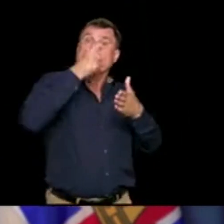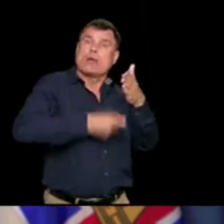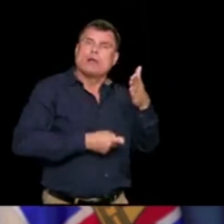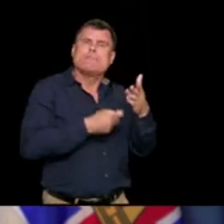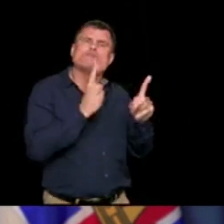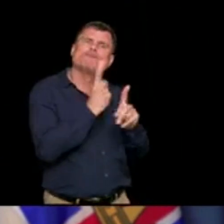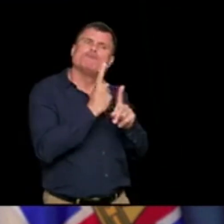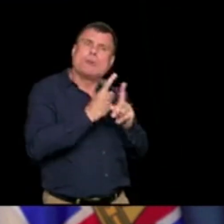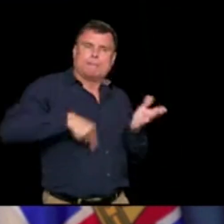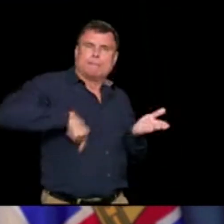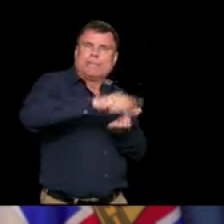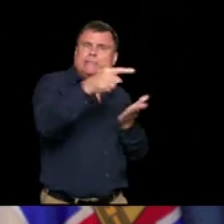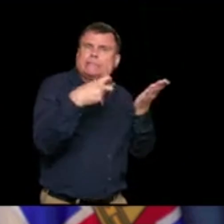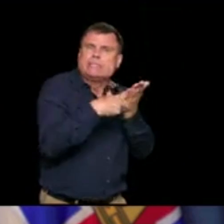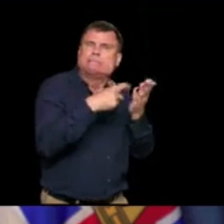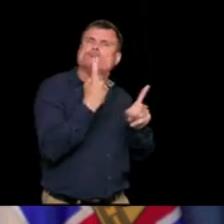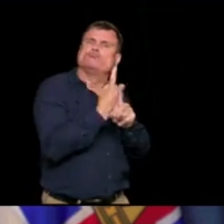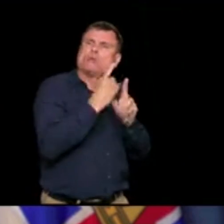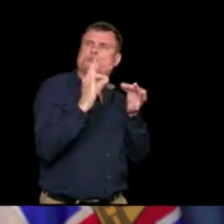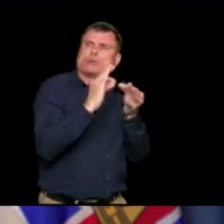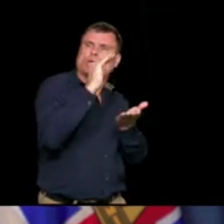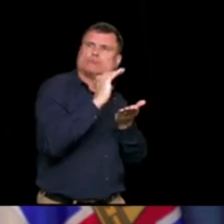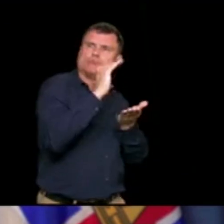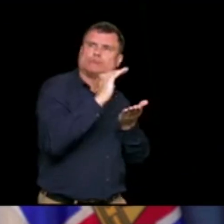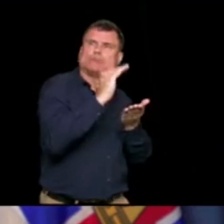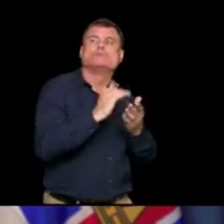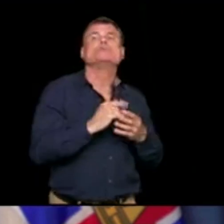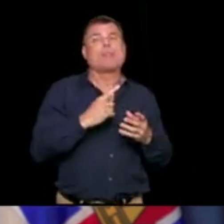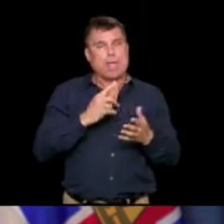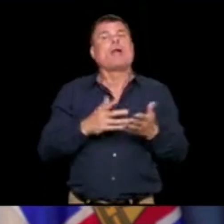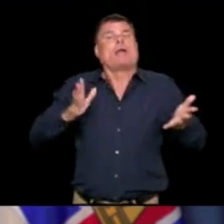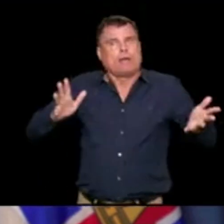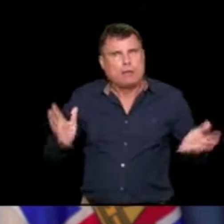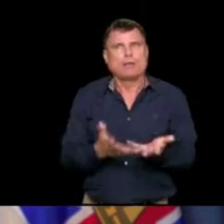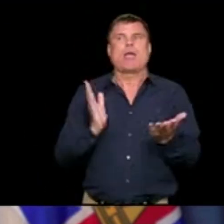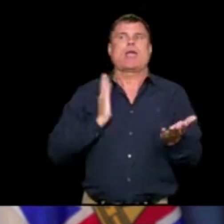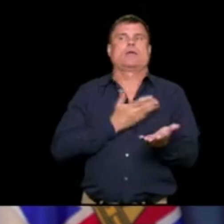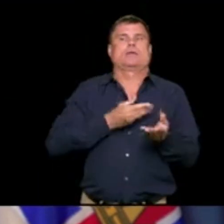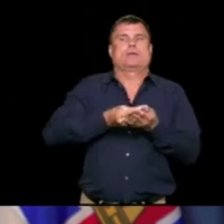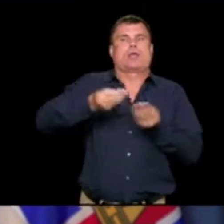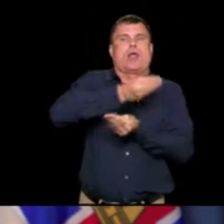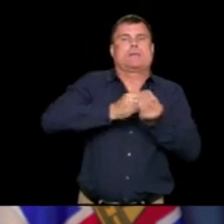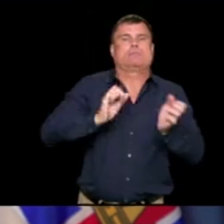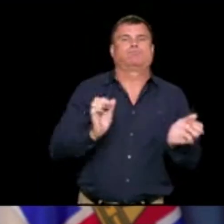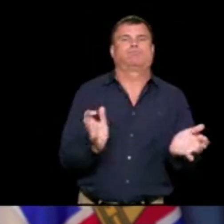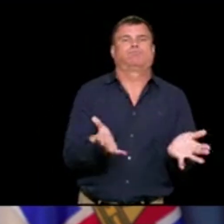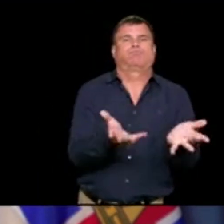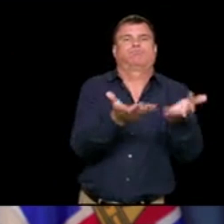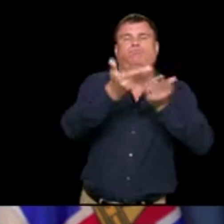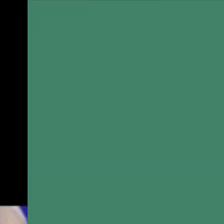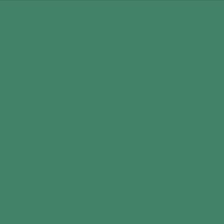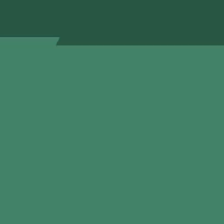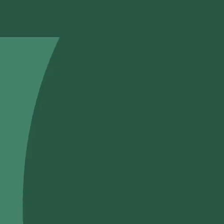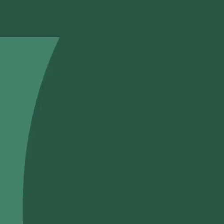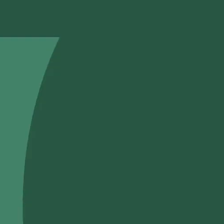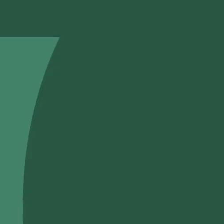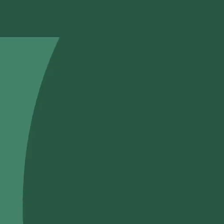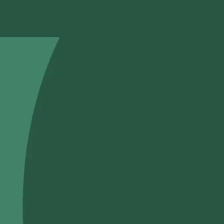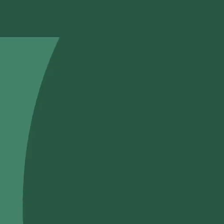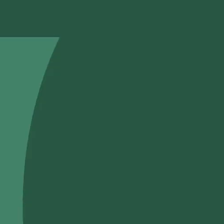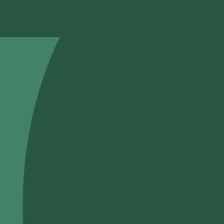fares affordable, and contributing to the safe and responsible restart of our economy. Thank you very much.